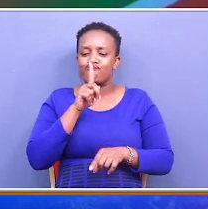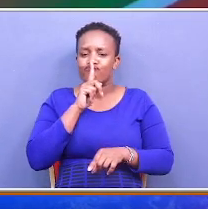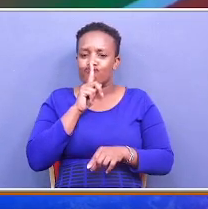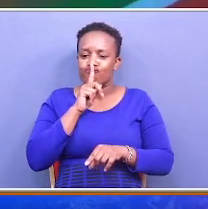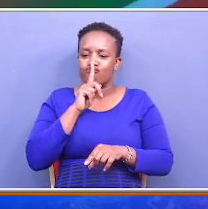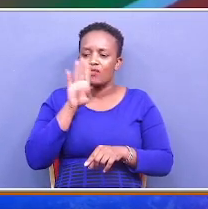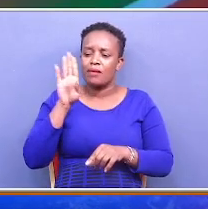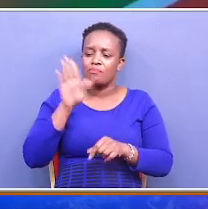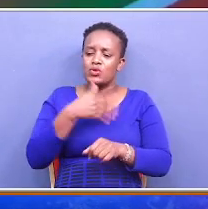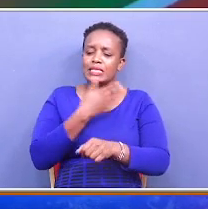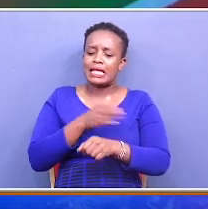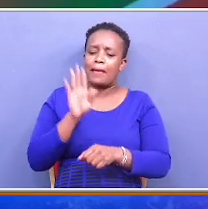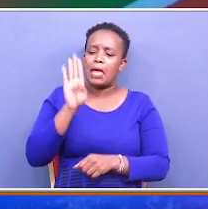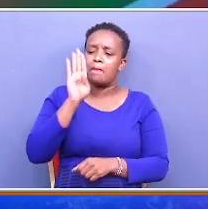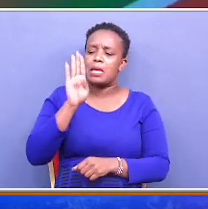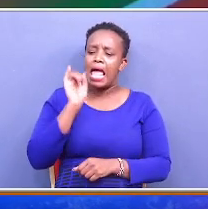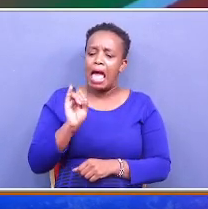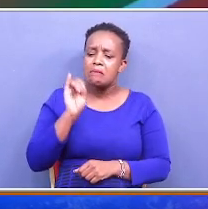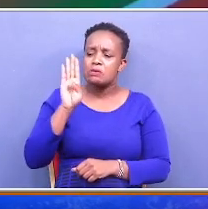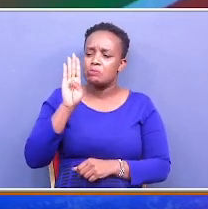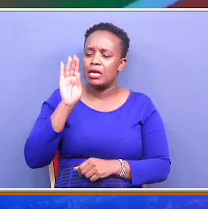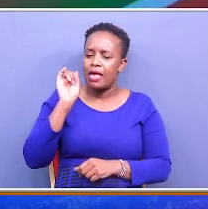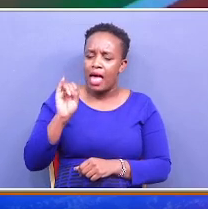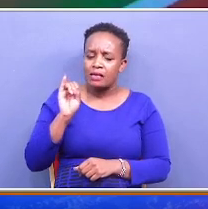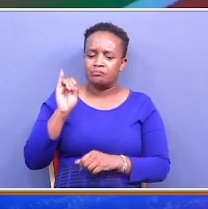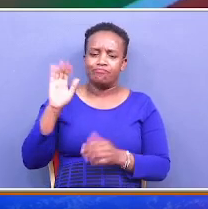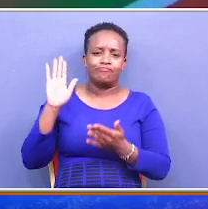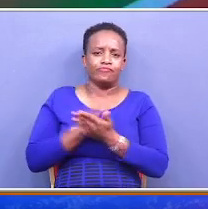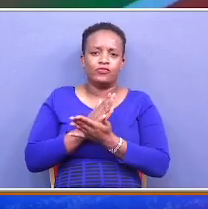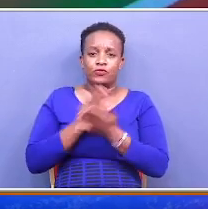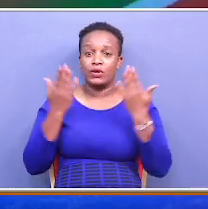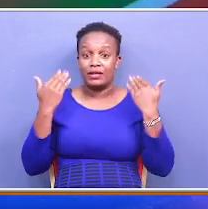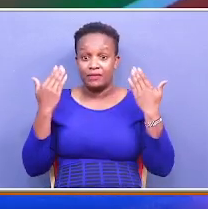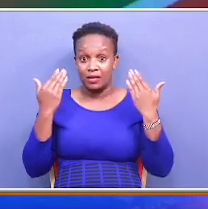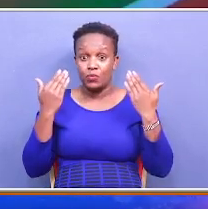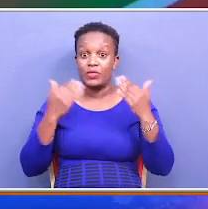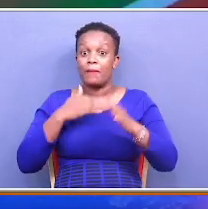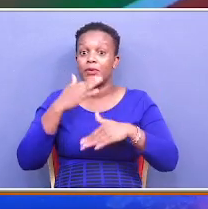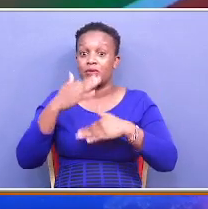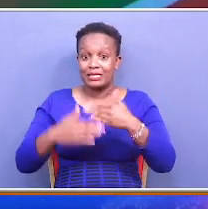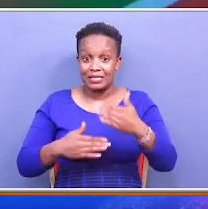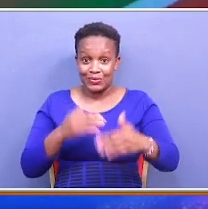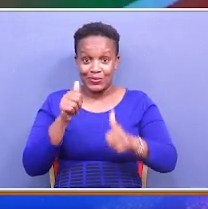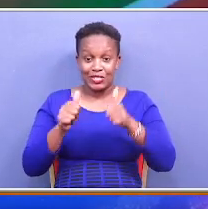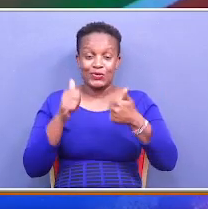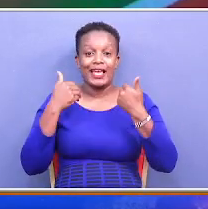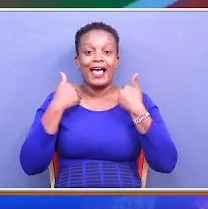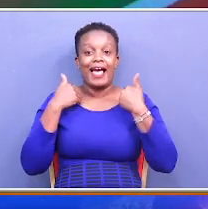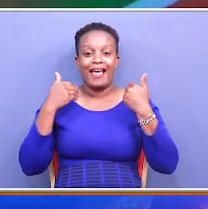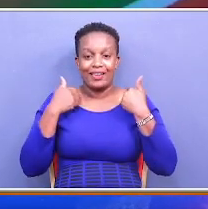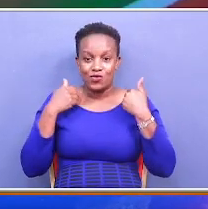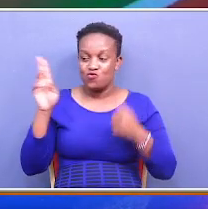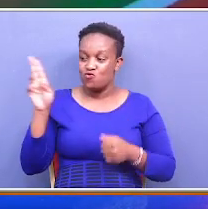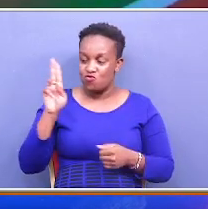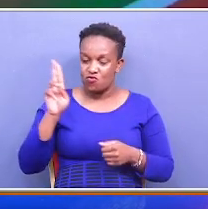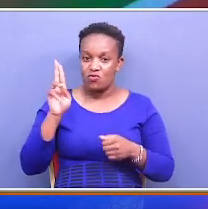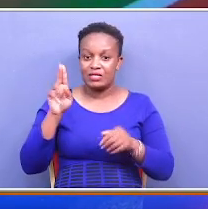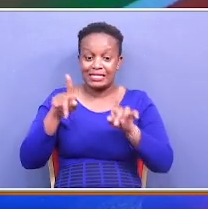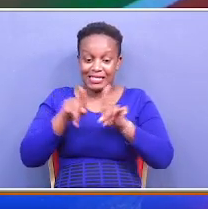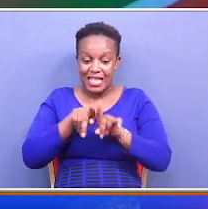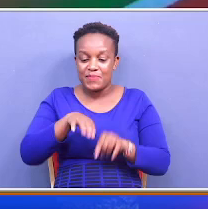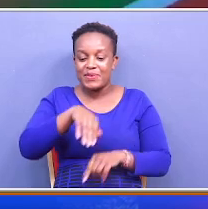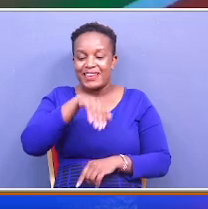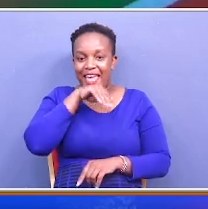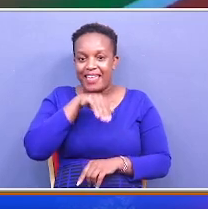good, while delivering the supreme decision that spelled doom to a process that brought together President Uhuru Kenyatta and ODM leader